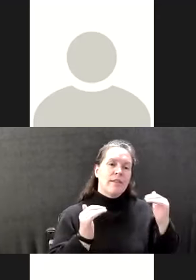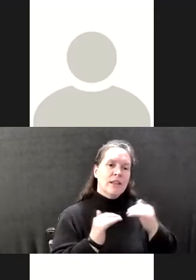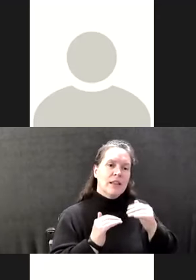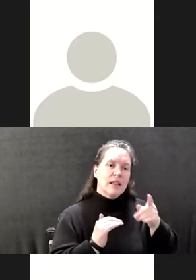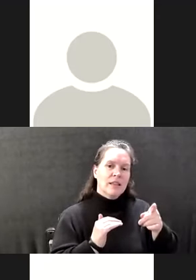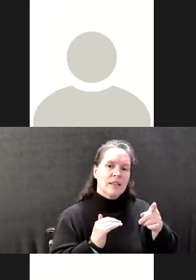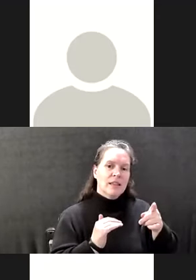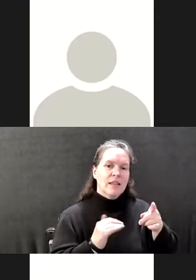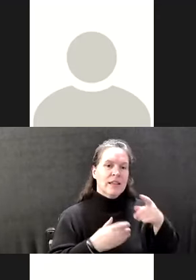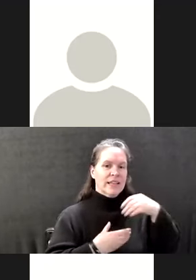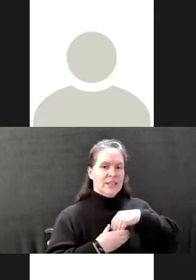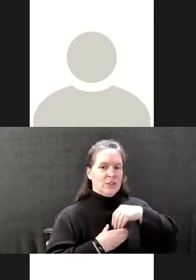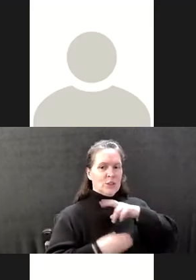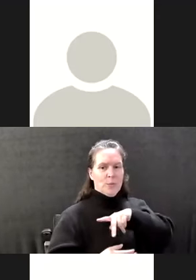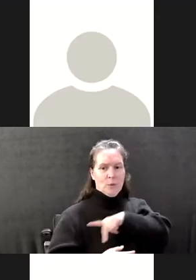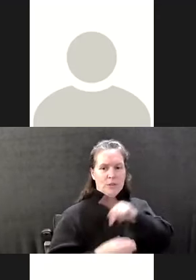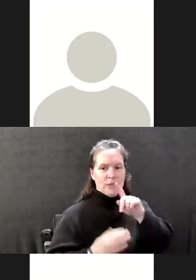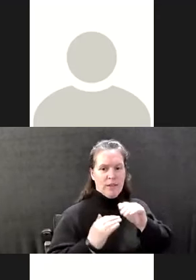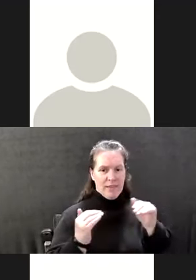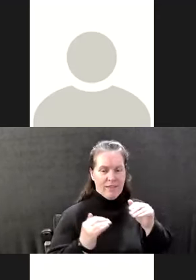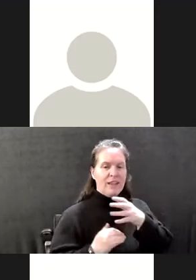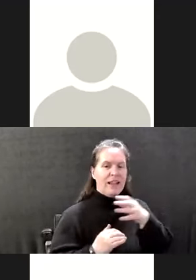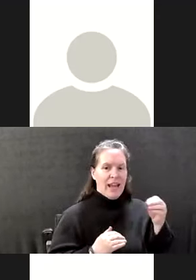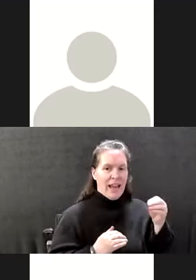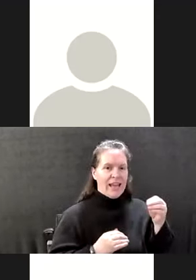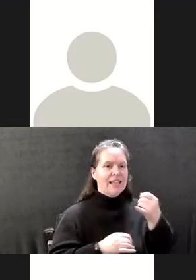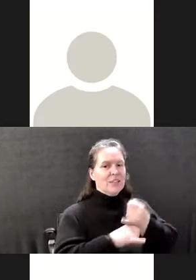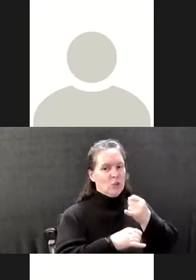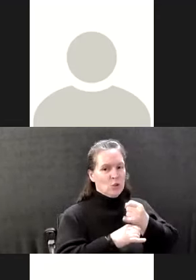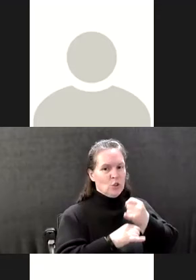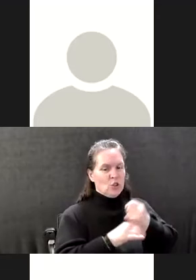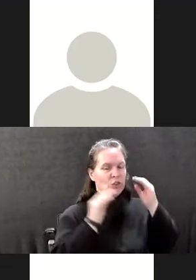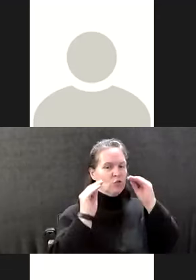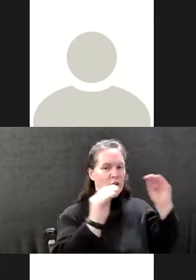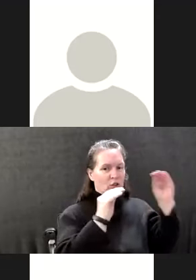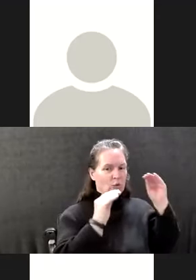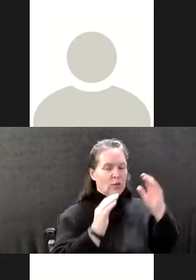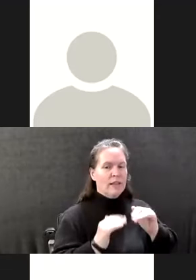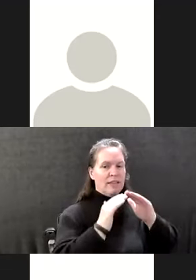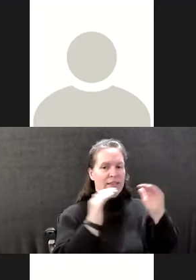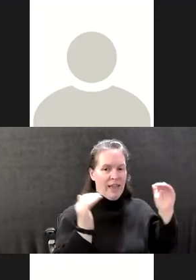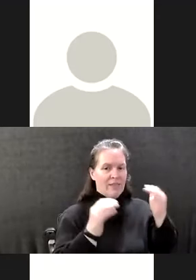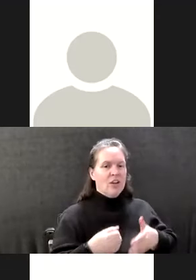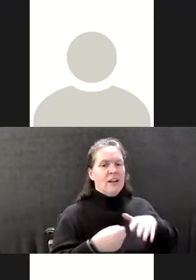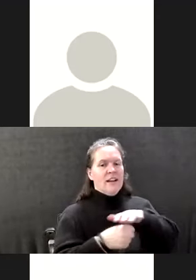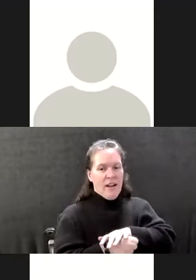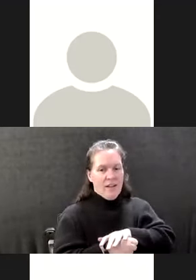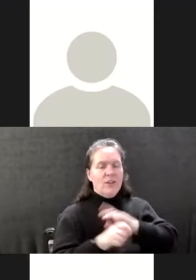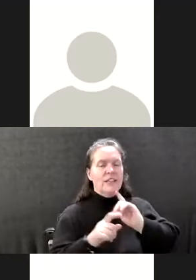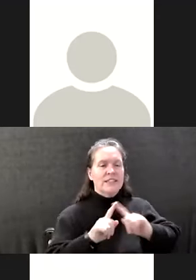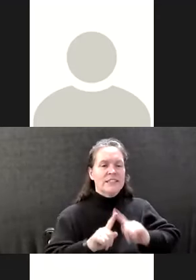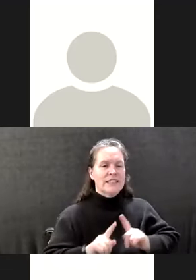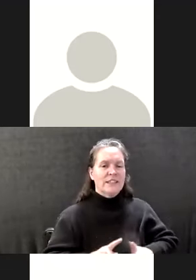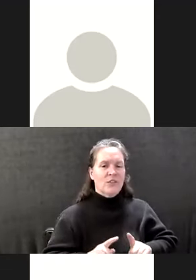the interpersonal level, and the institutional and structural level. So it's covering all these different levels in